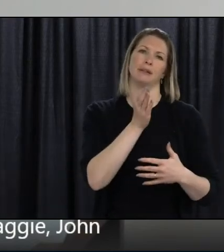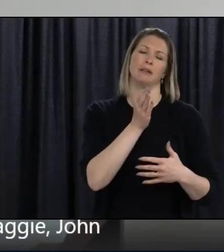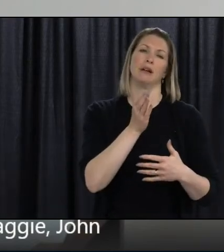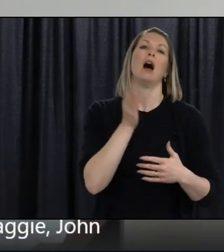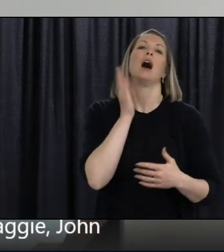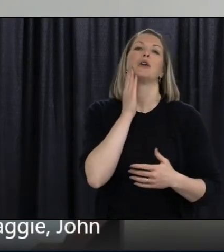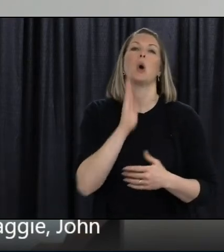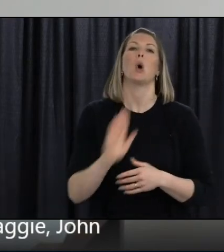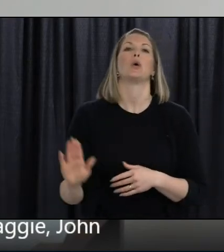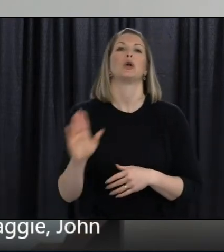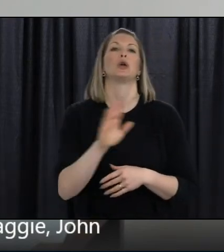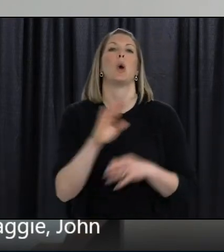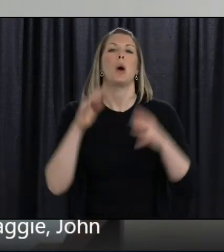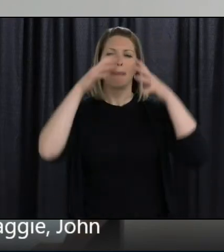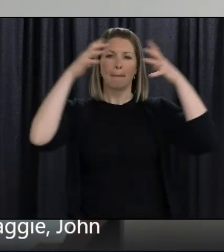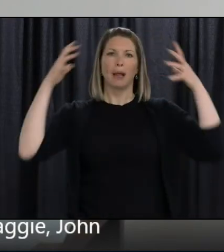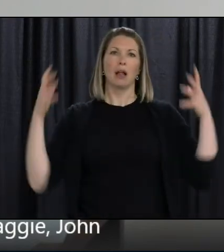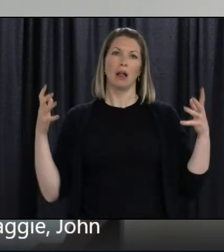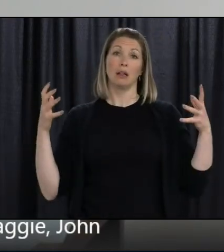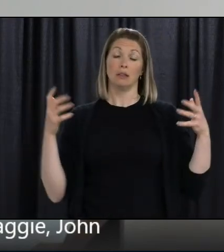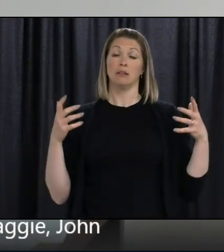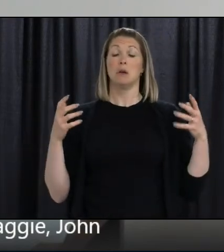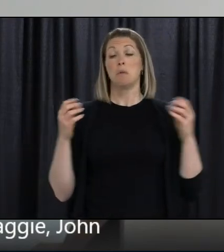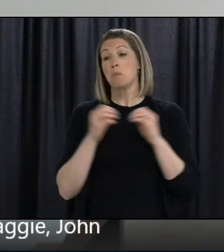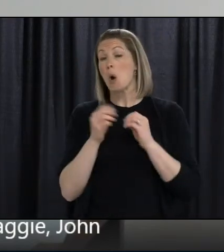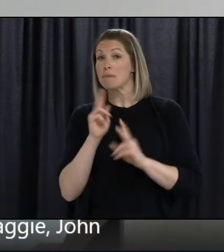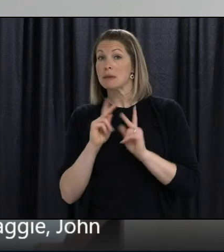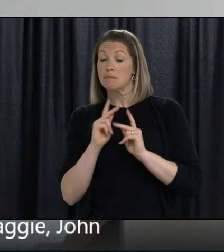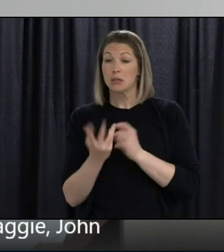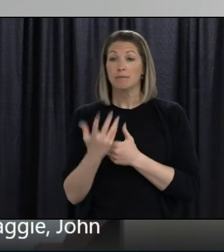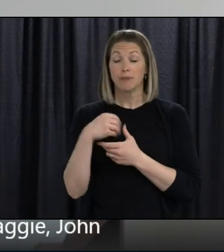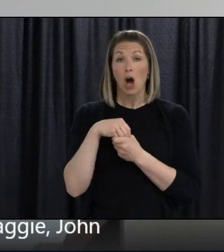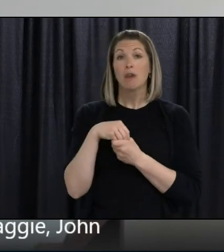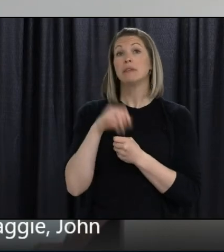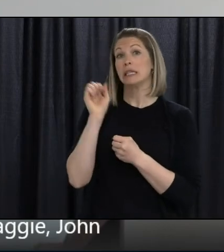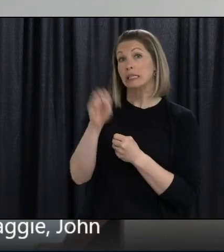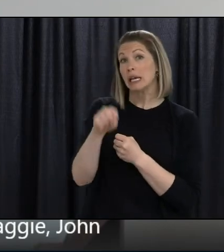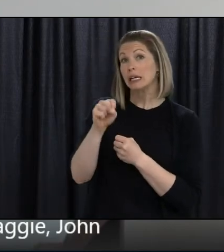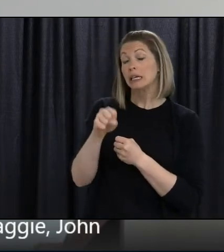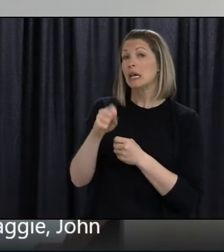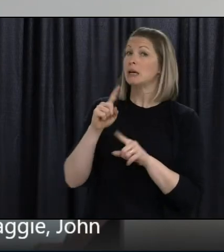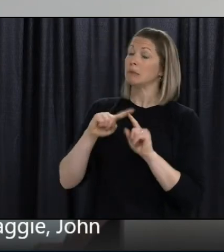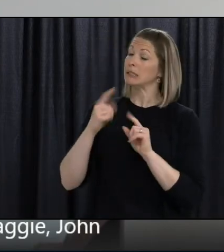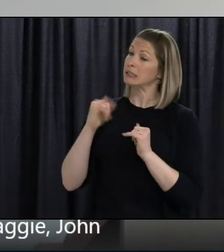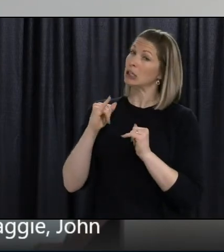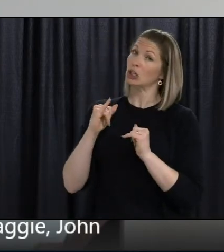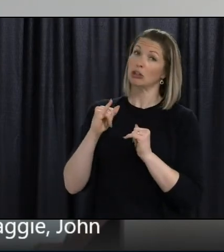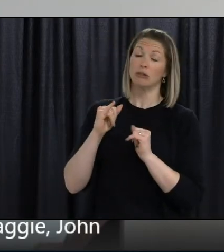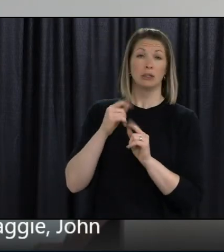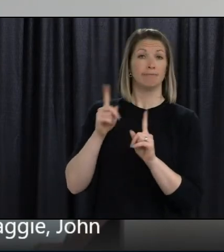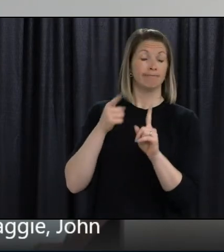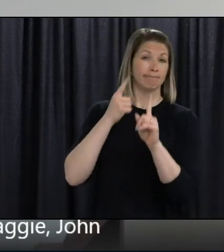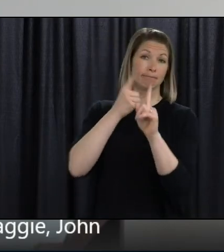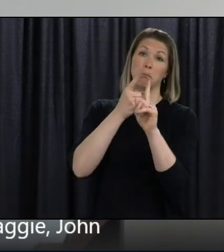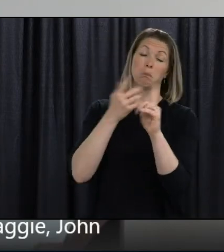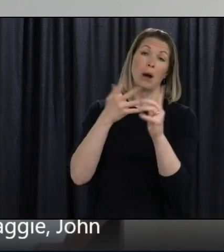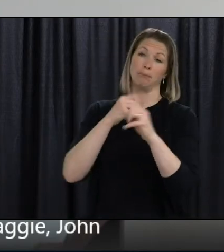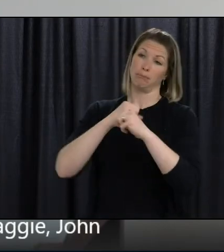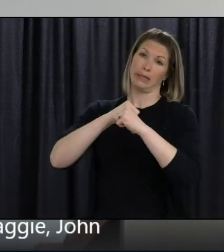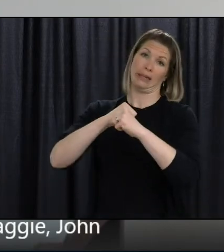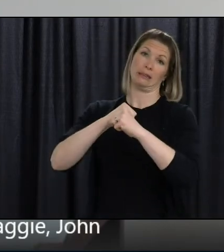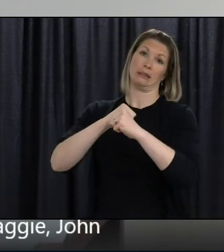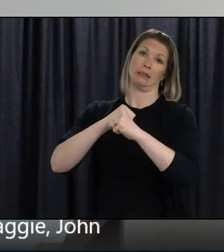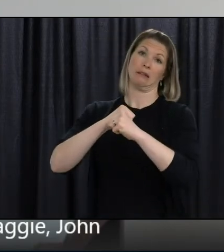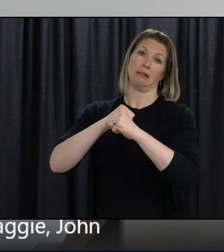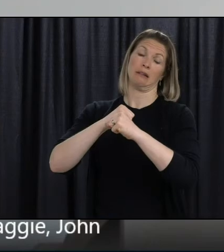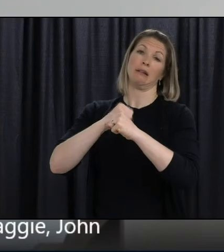be now. It's to protect that, and it's to respect other people. And I think if we continue to do that, we will continue to